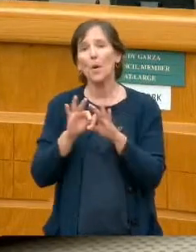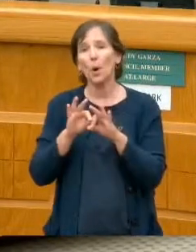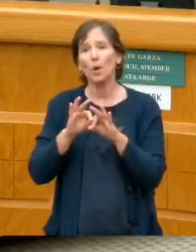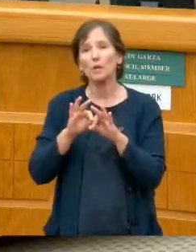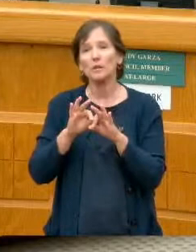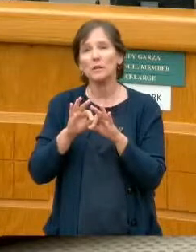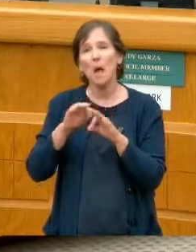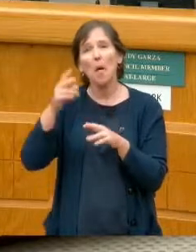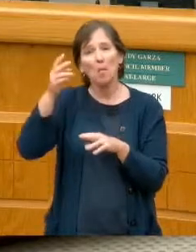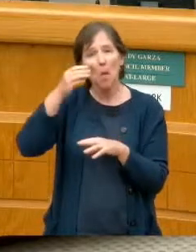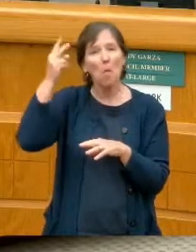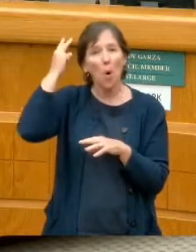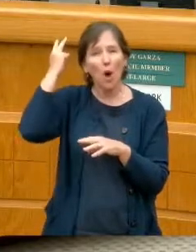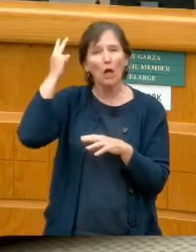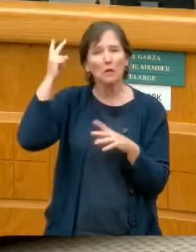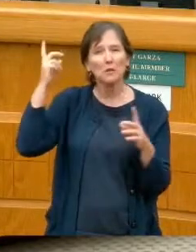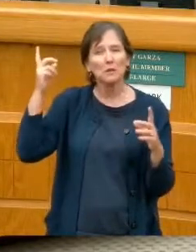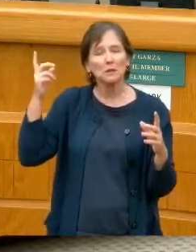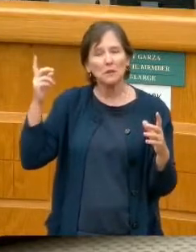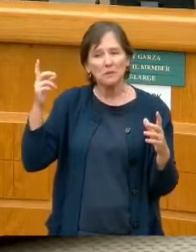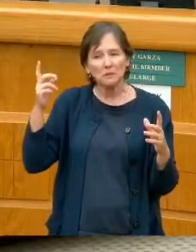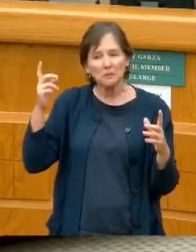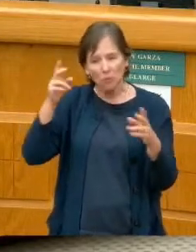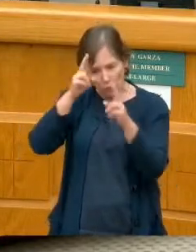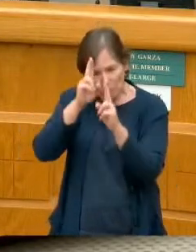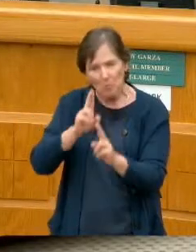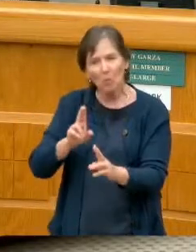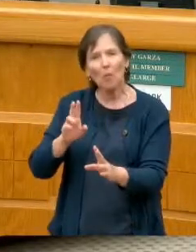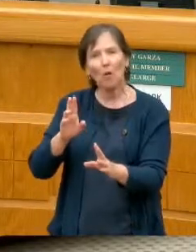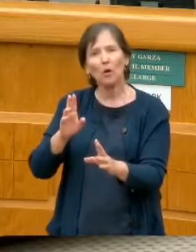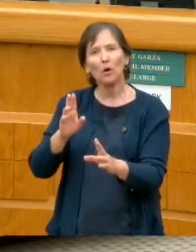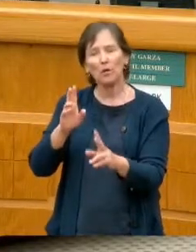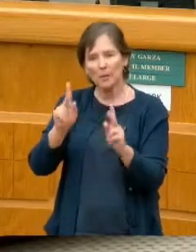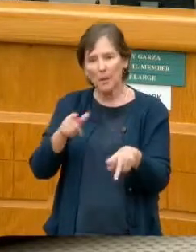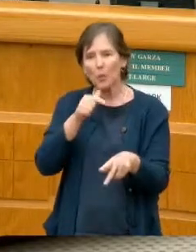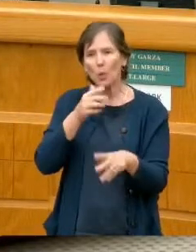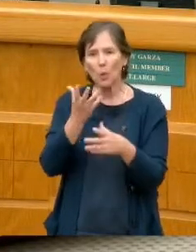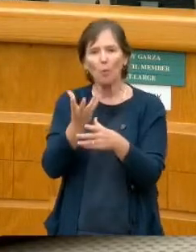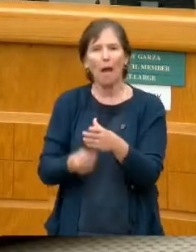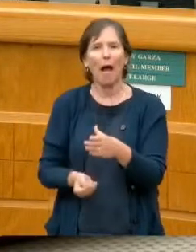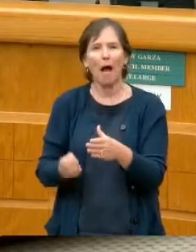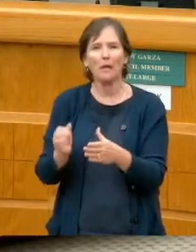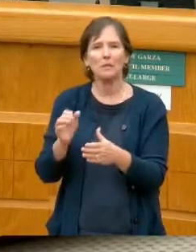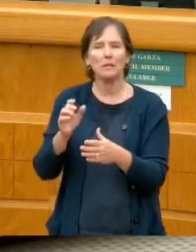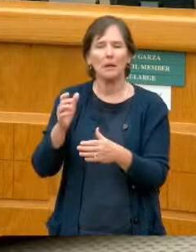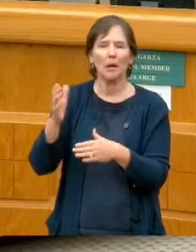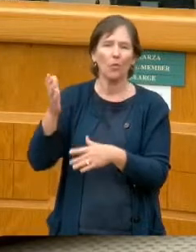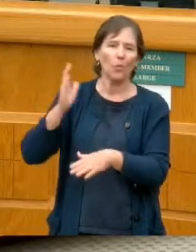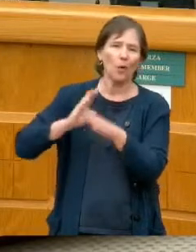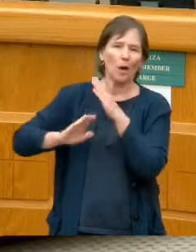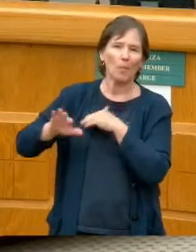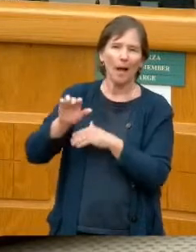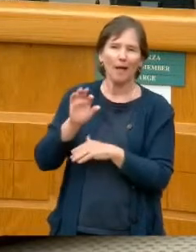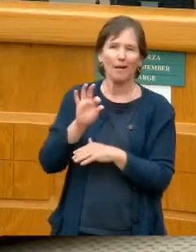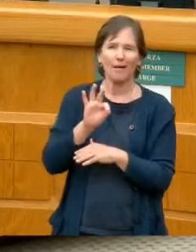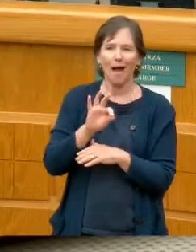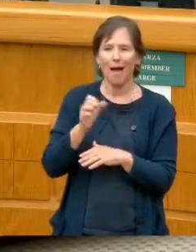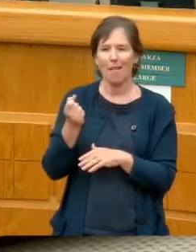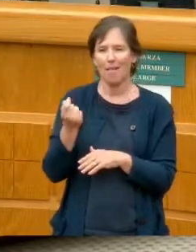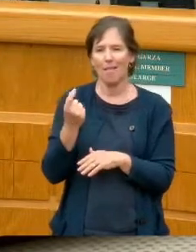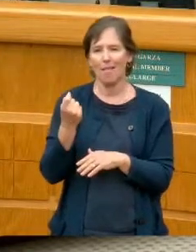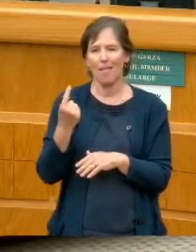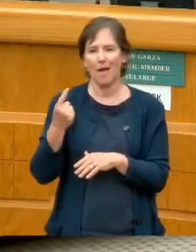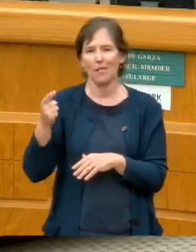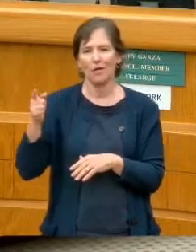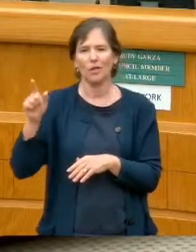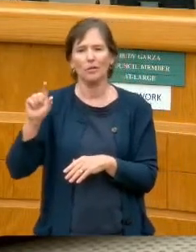important observances, and we're going to honor those who died, and we're going to honor those who risk their lives every day since that horrible